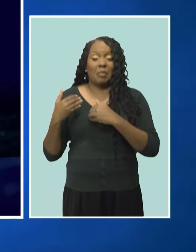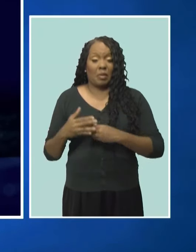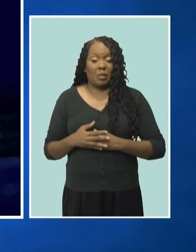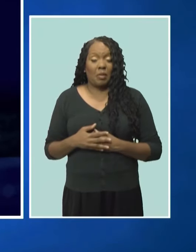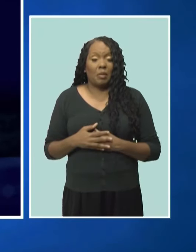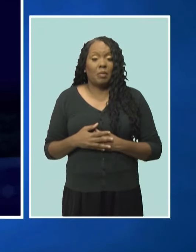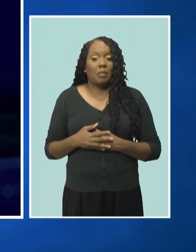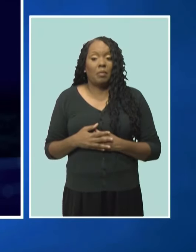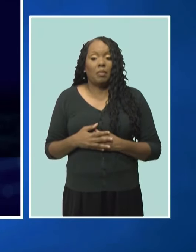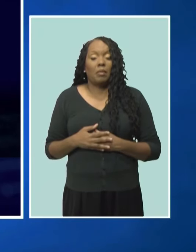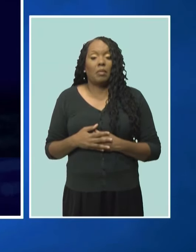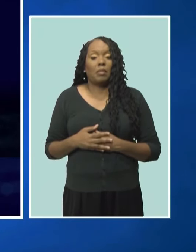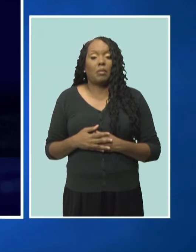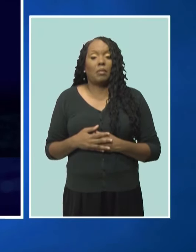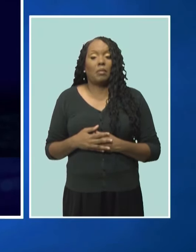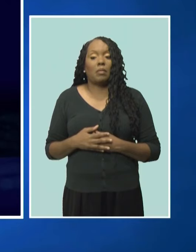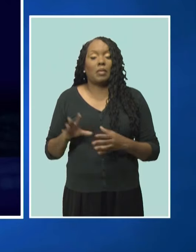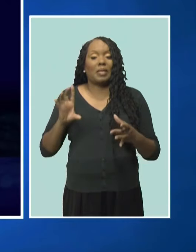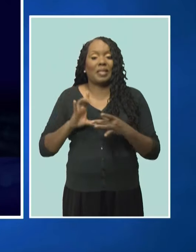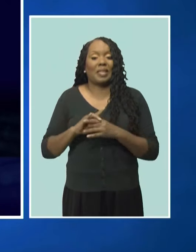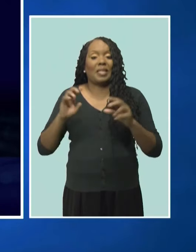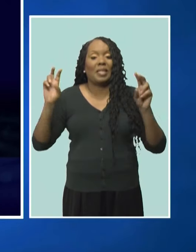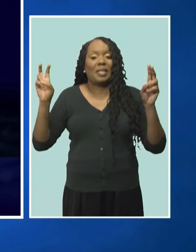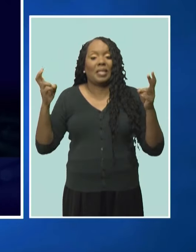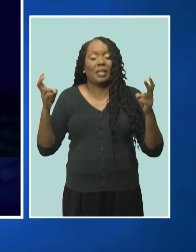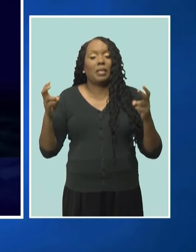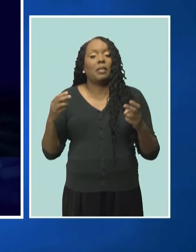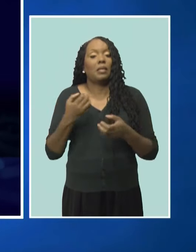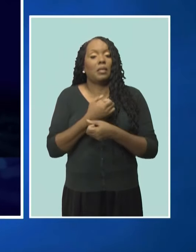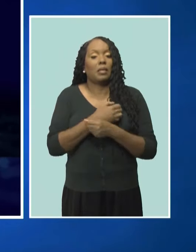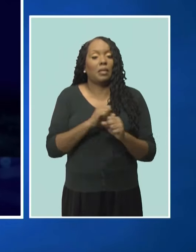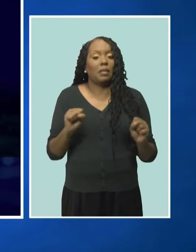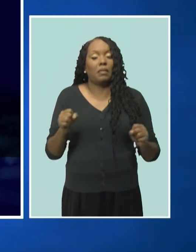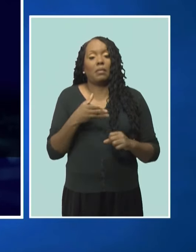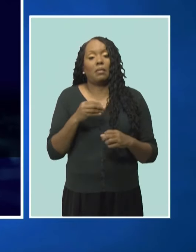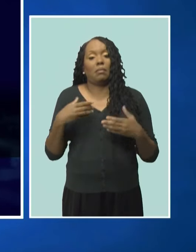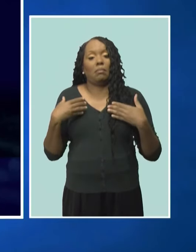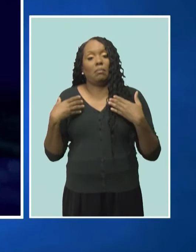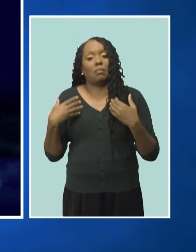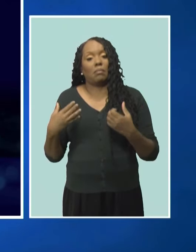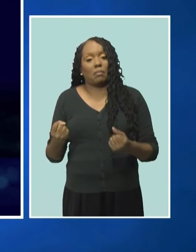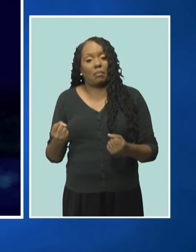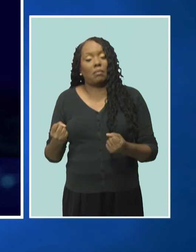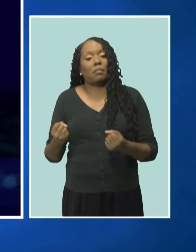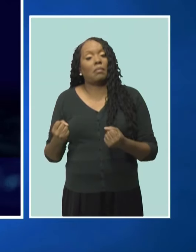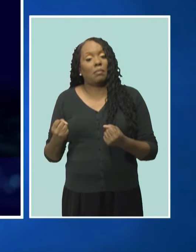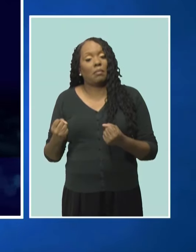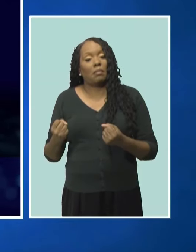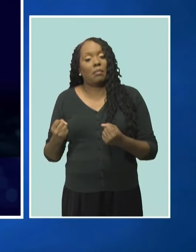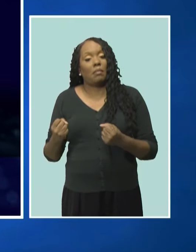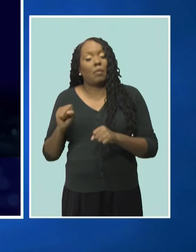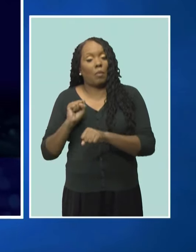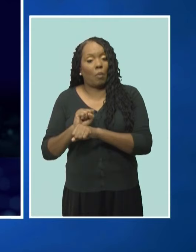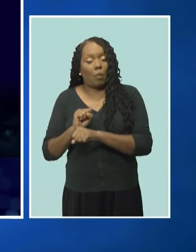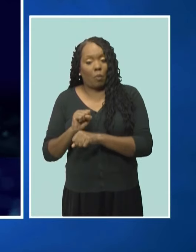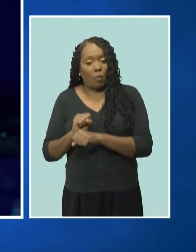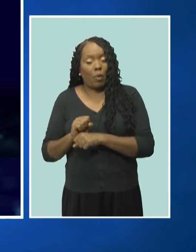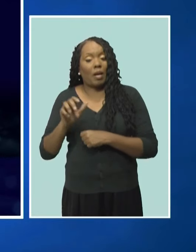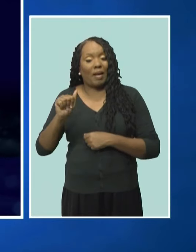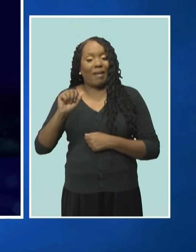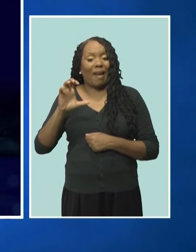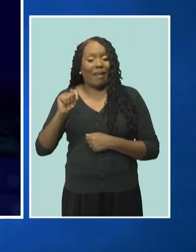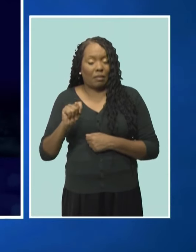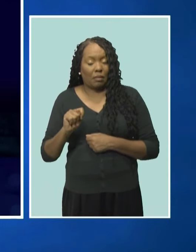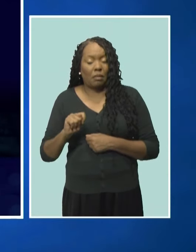of the Safety and Health at Work Act and the accompanying regulations that we have now to